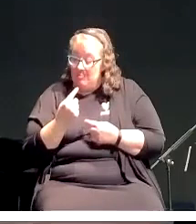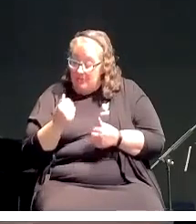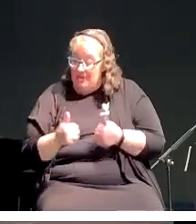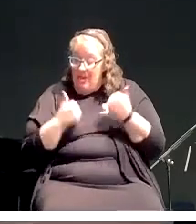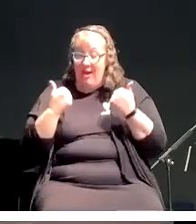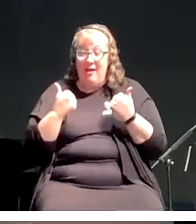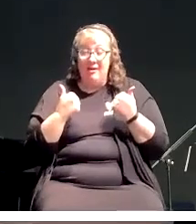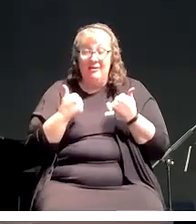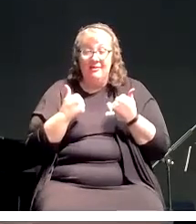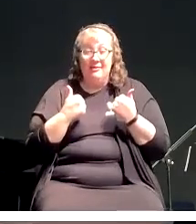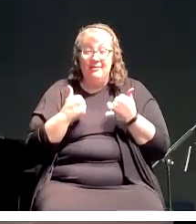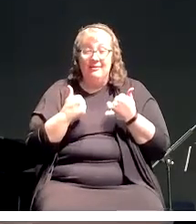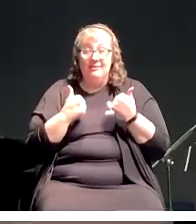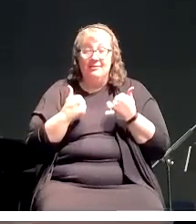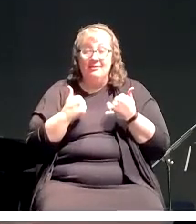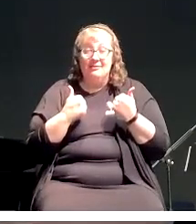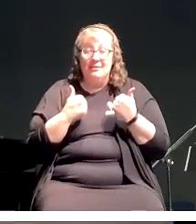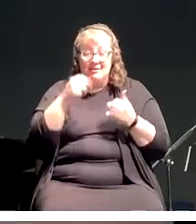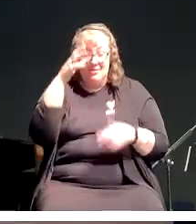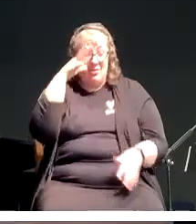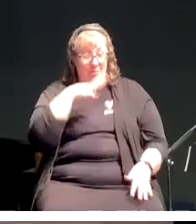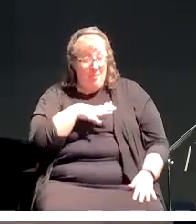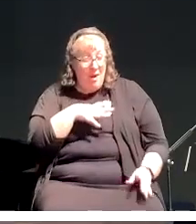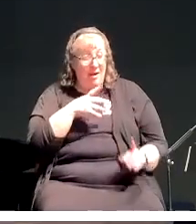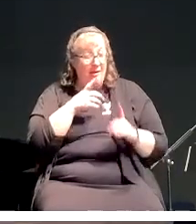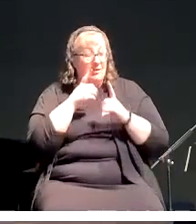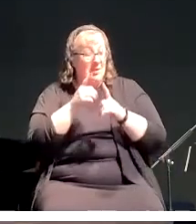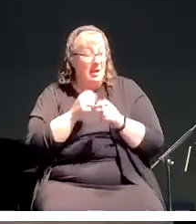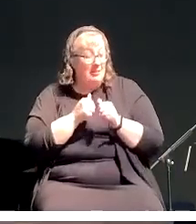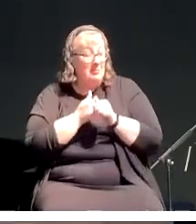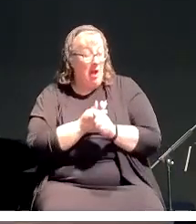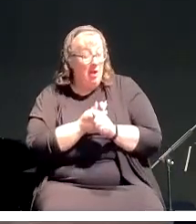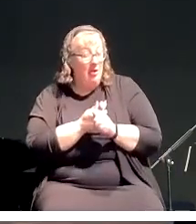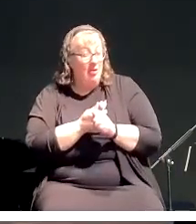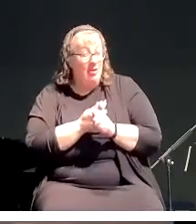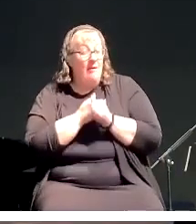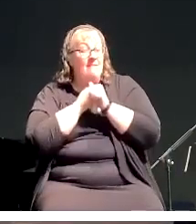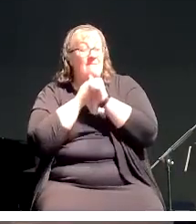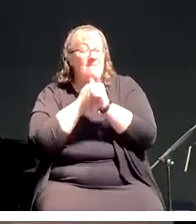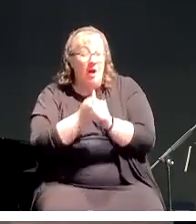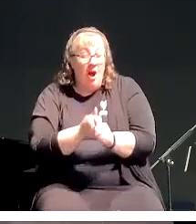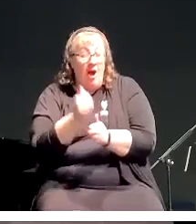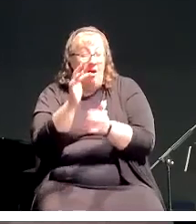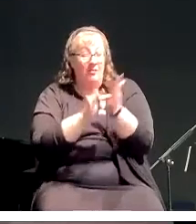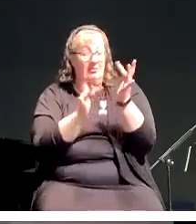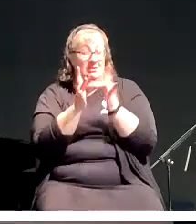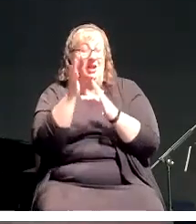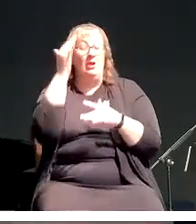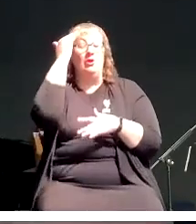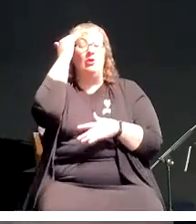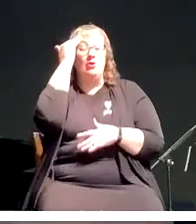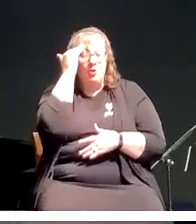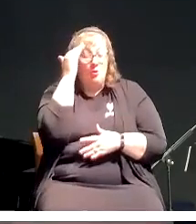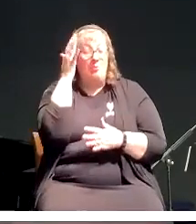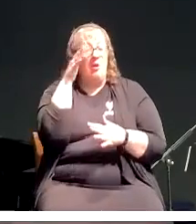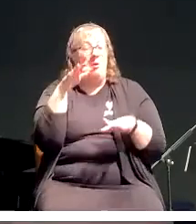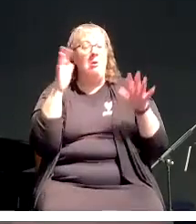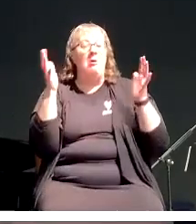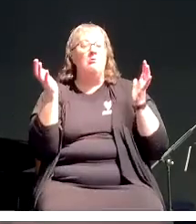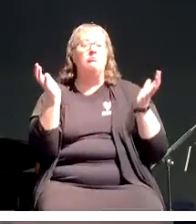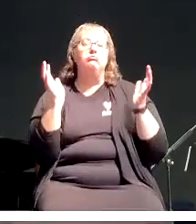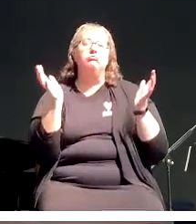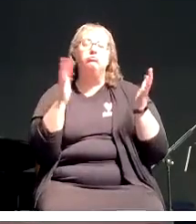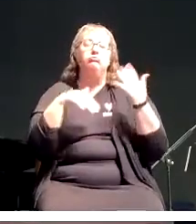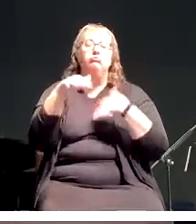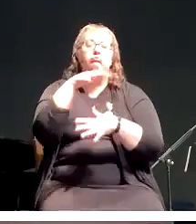alive. And these are the men and the disciples and apostles that followed Jesus too. They knew him. They walked with him. They talked with